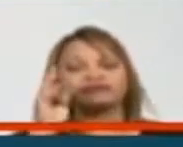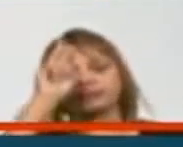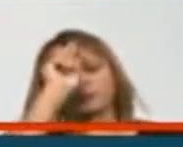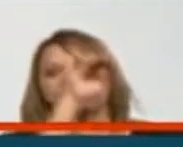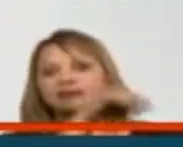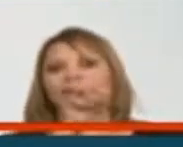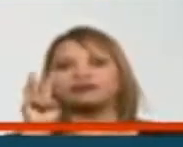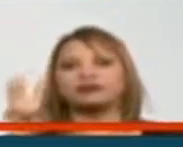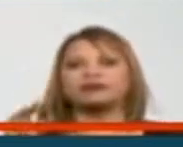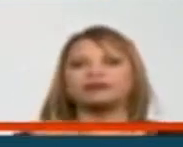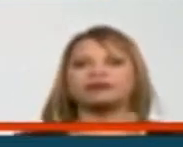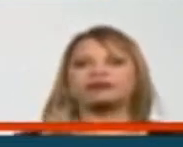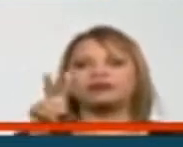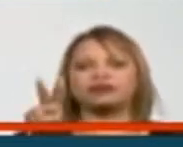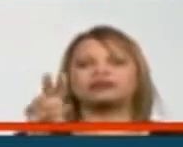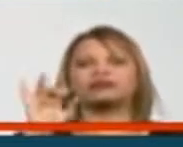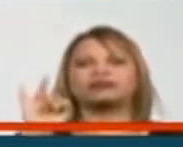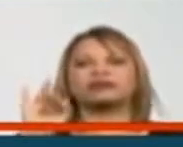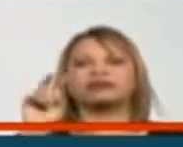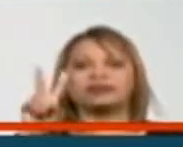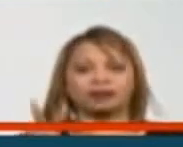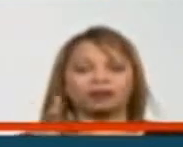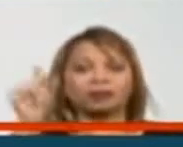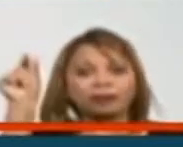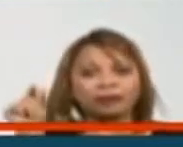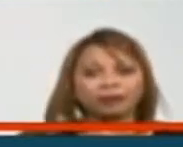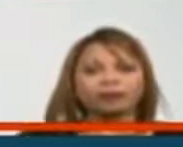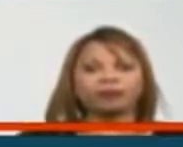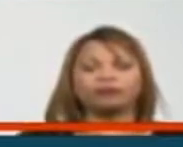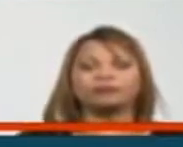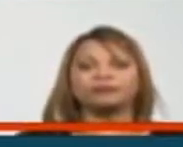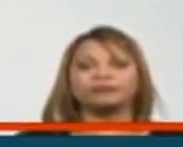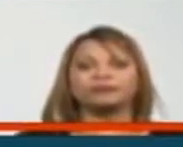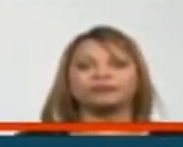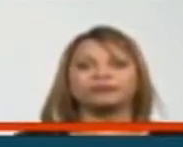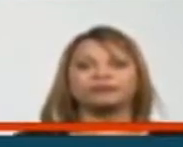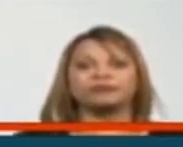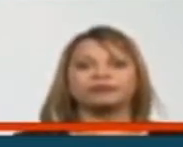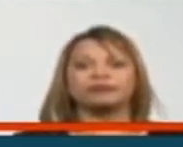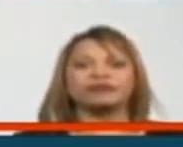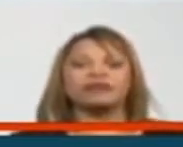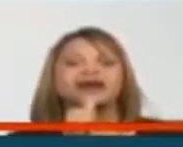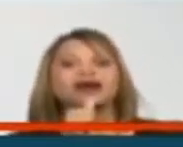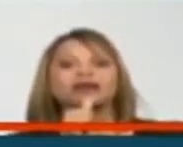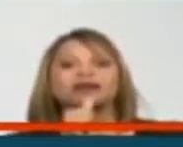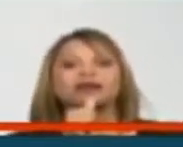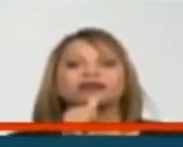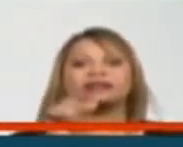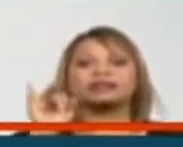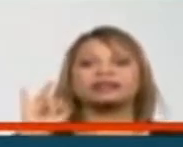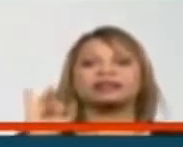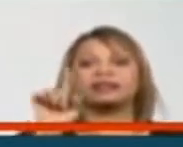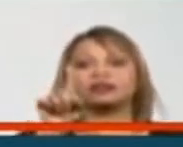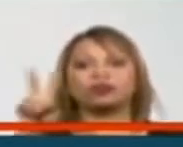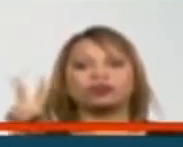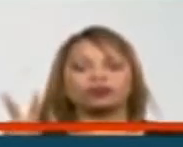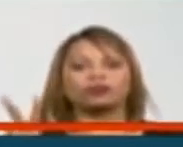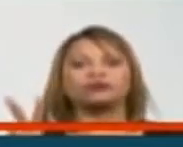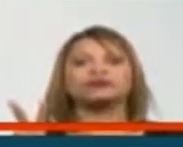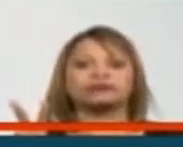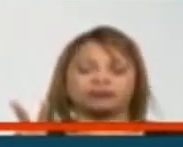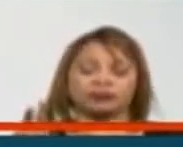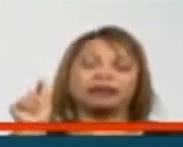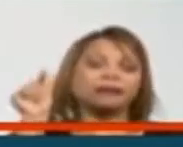3,272 patients had been admitted, of whom 712 were suspected cases. We're talking about people with symptoms and